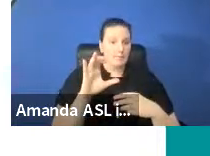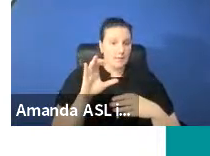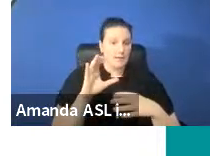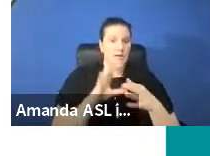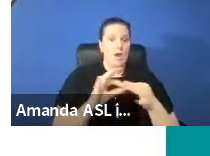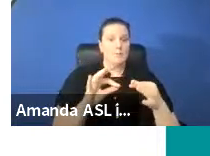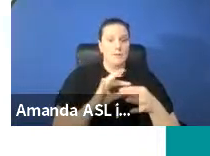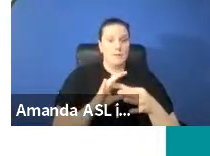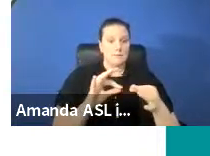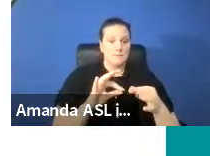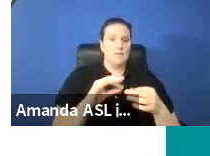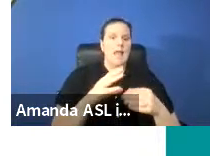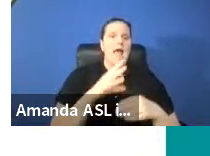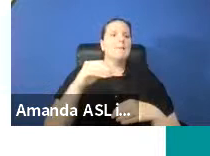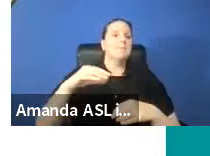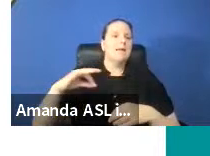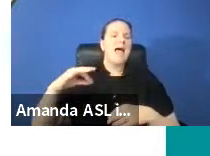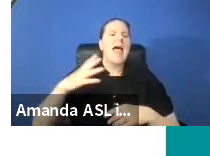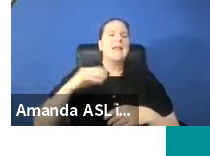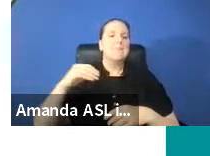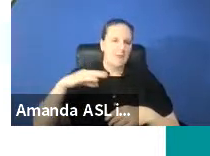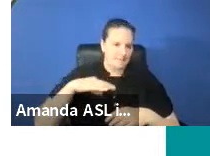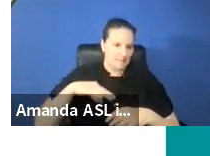and off we go.